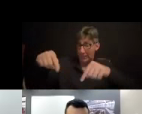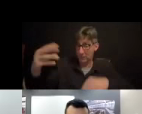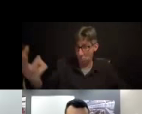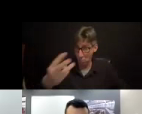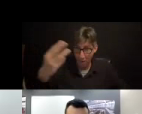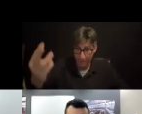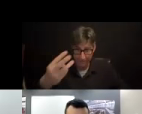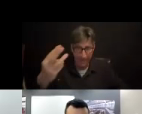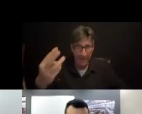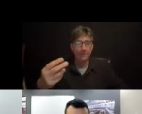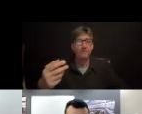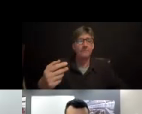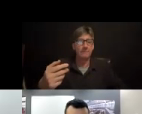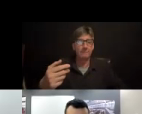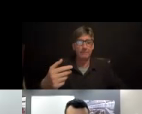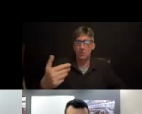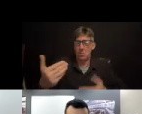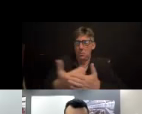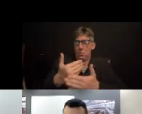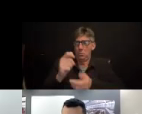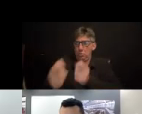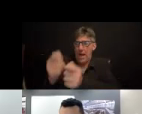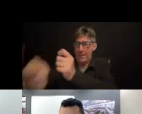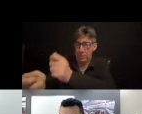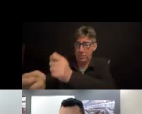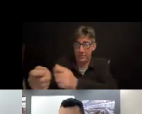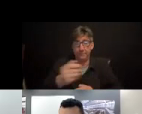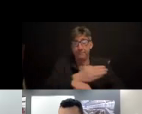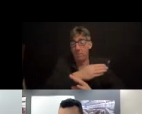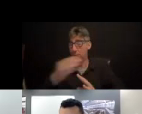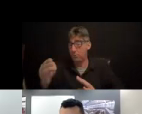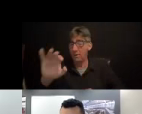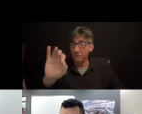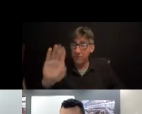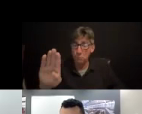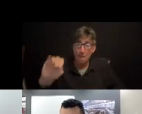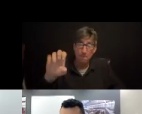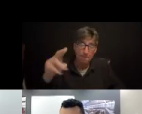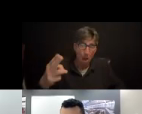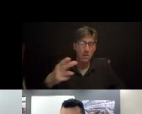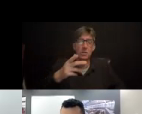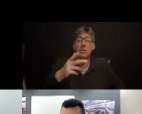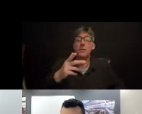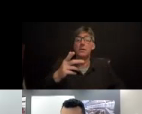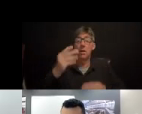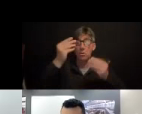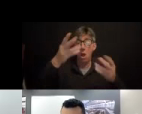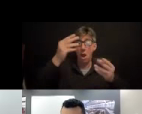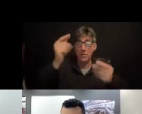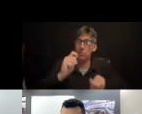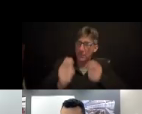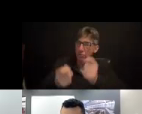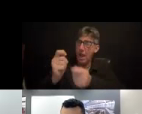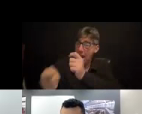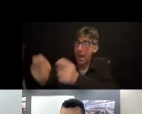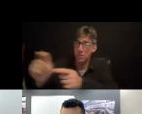upcoming changes. Throughout February and March, we are going to be sharing content on these changes via all of our platforms.